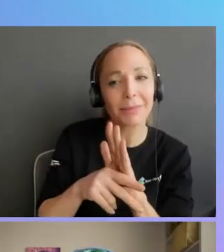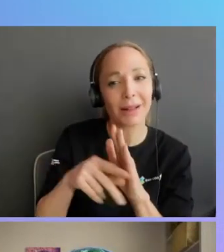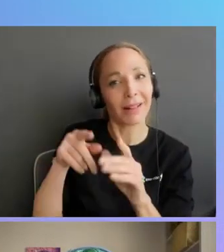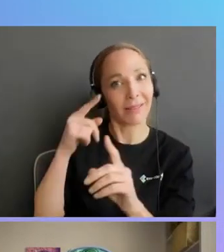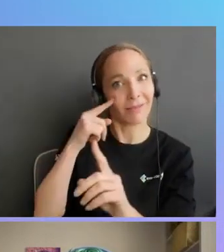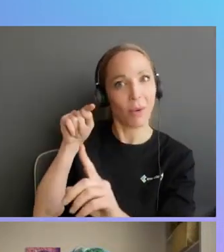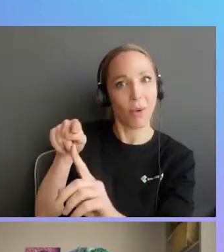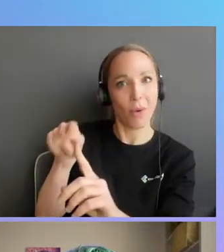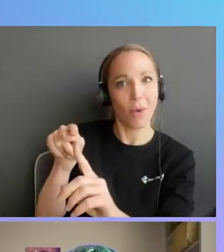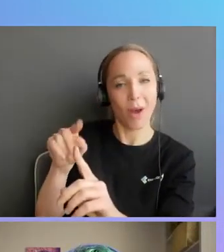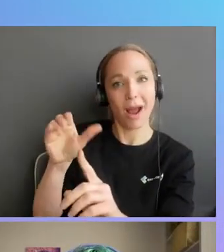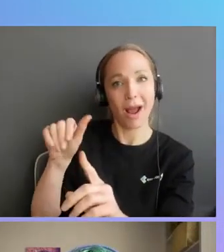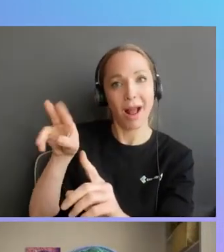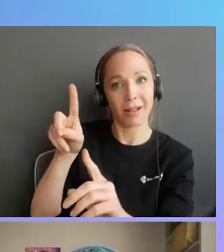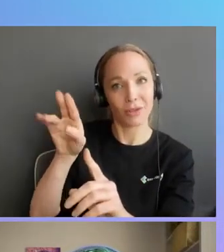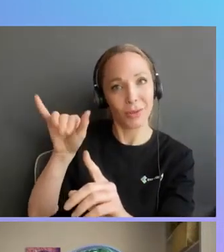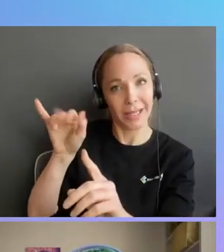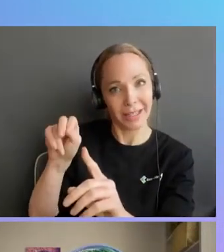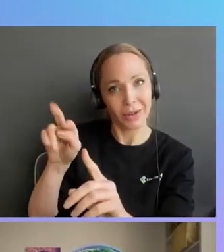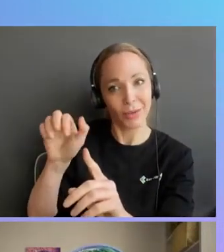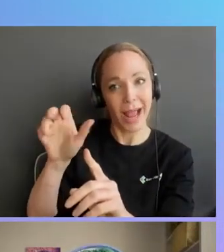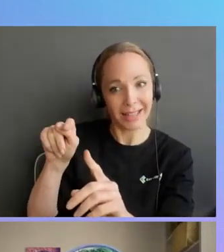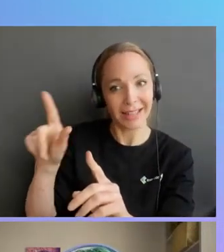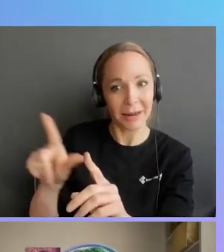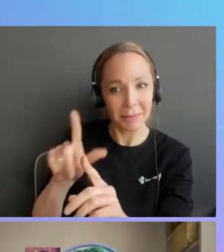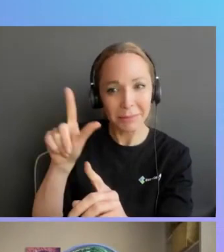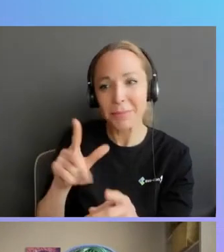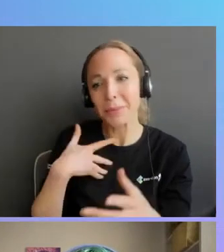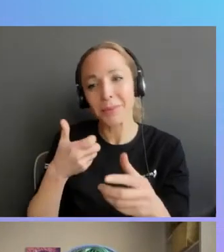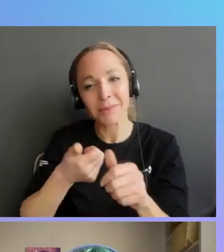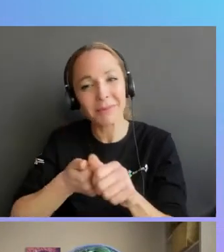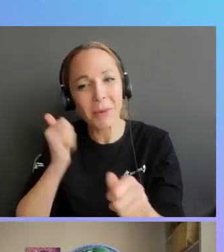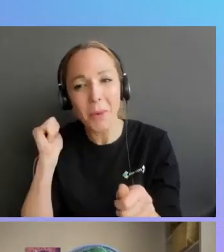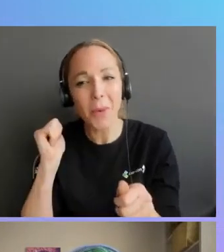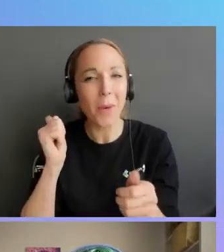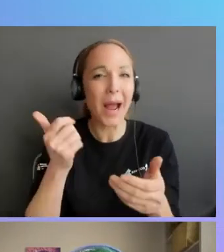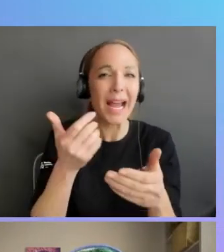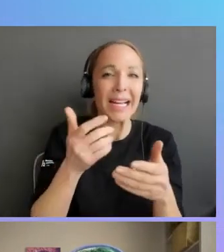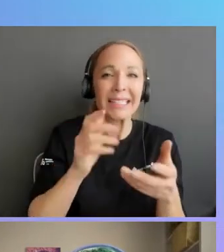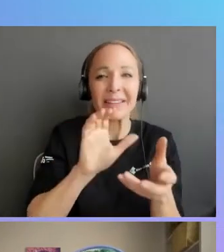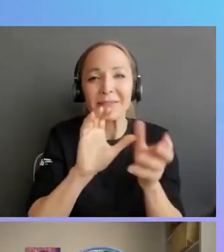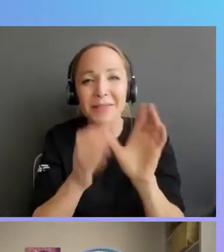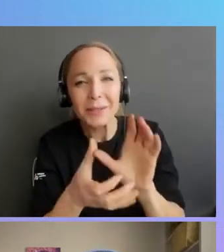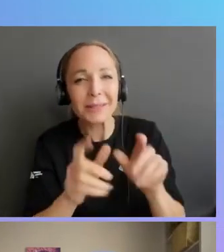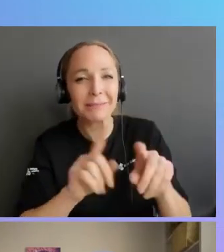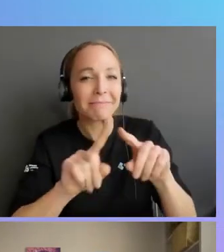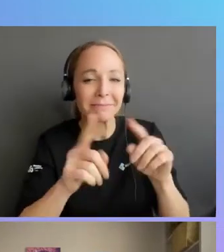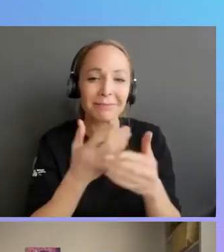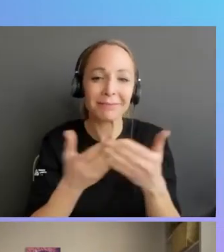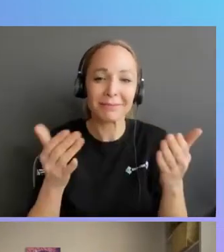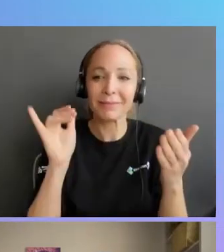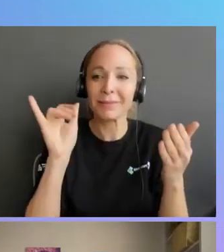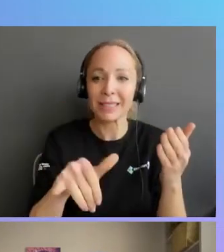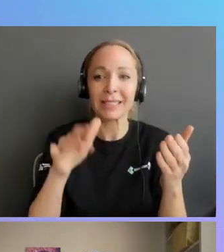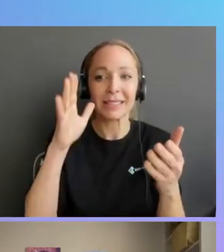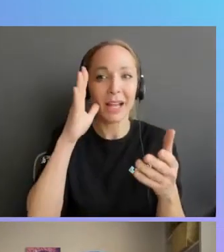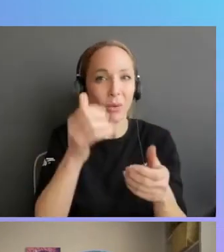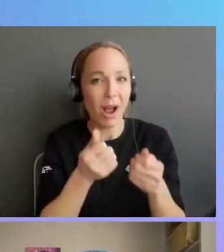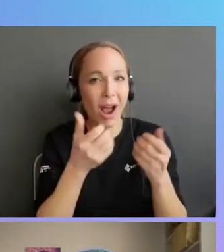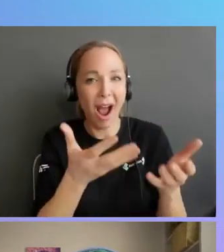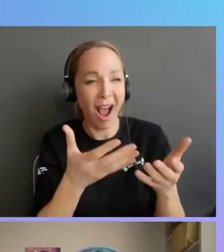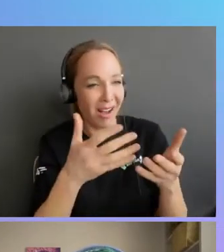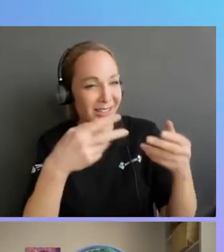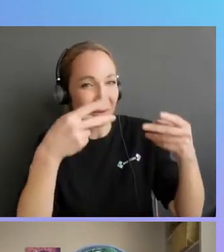developer that may be more tricky if they don't have a lot of developer or accessibility experience. So one of those things